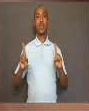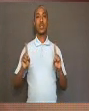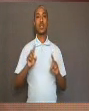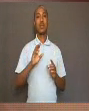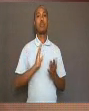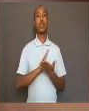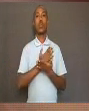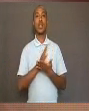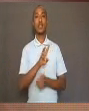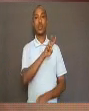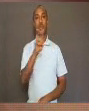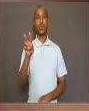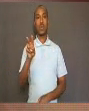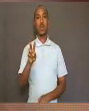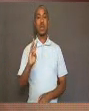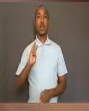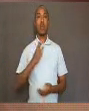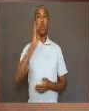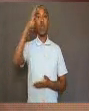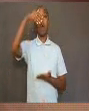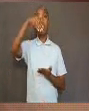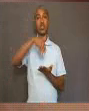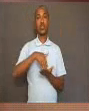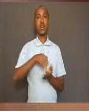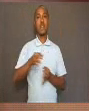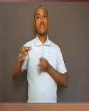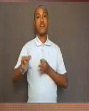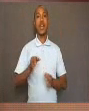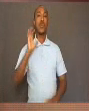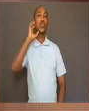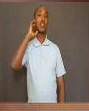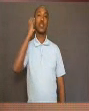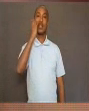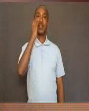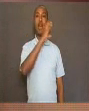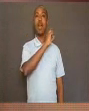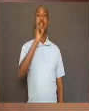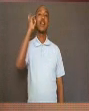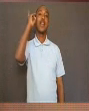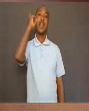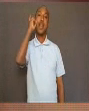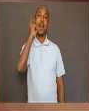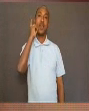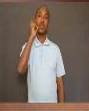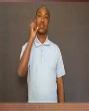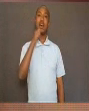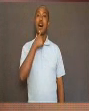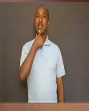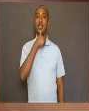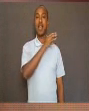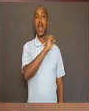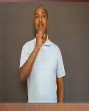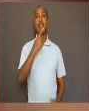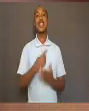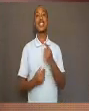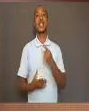two. We will also define concentrated and dilute acids and